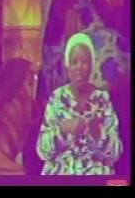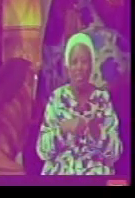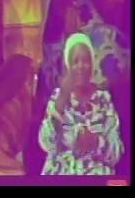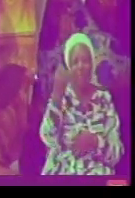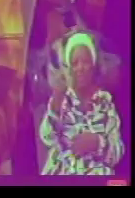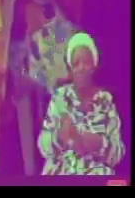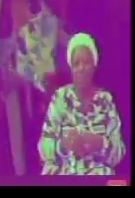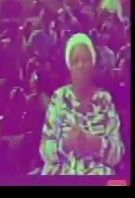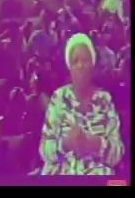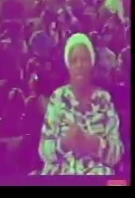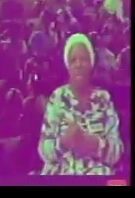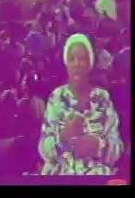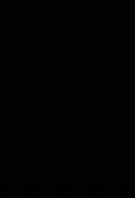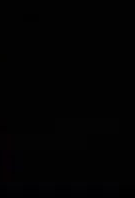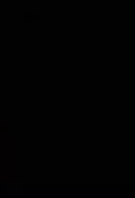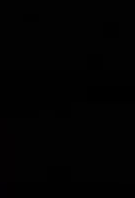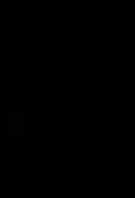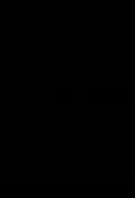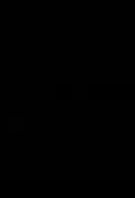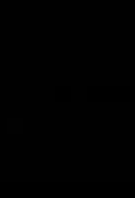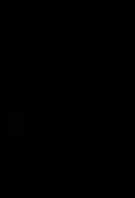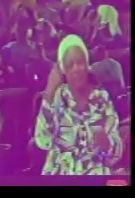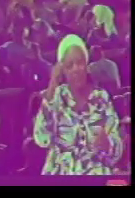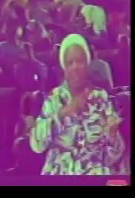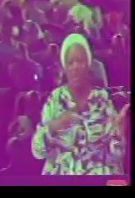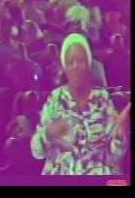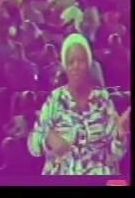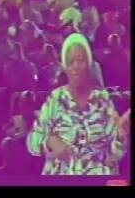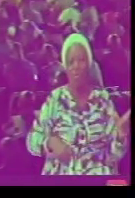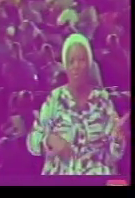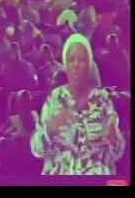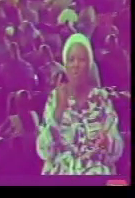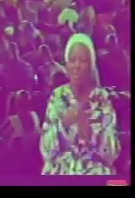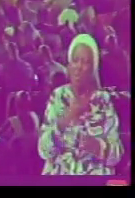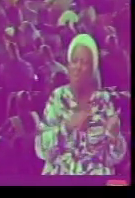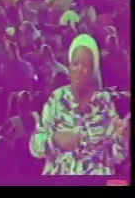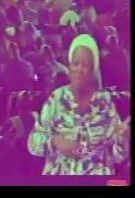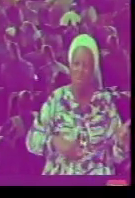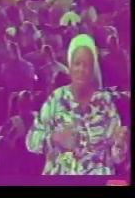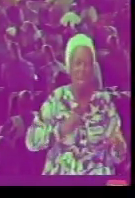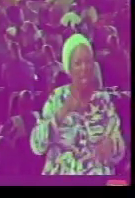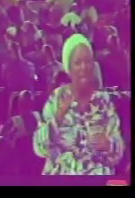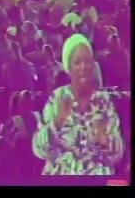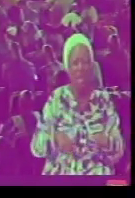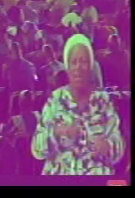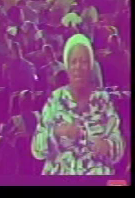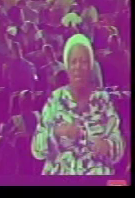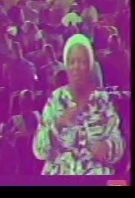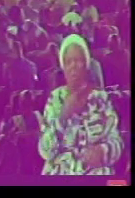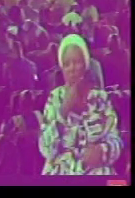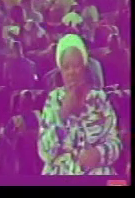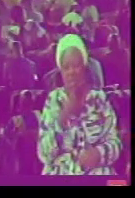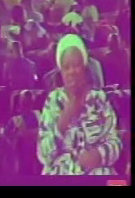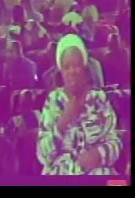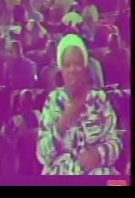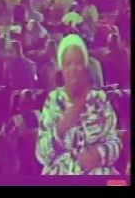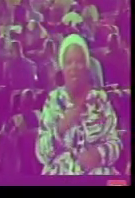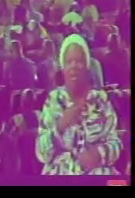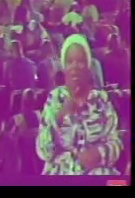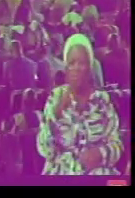As you surrender yourself to the Lord tonight and say, Lord, I cannot